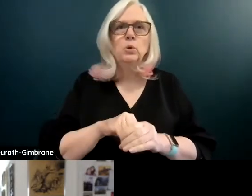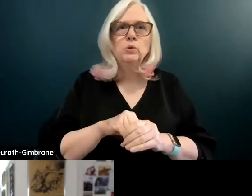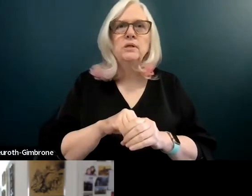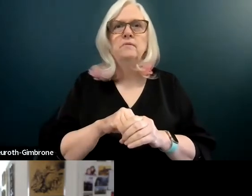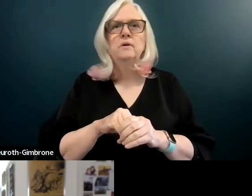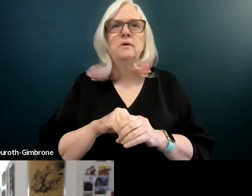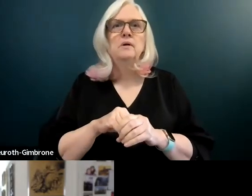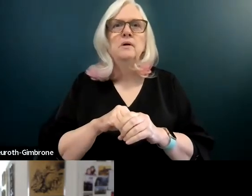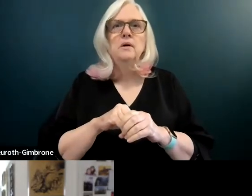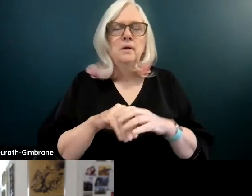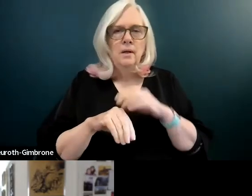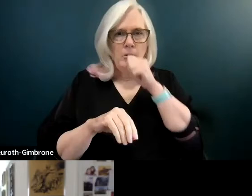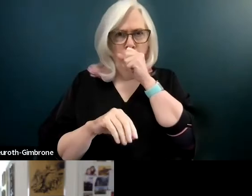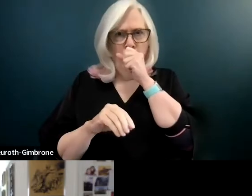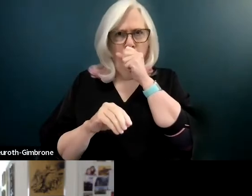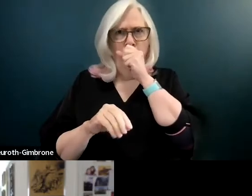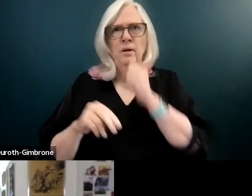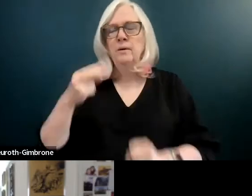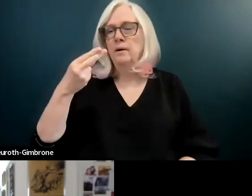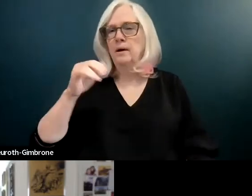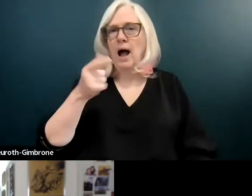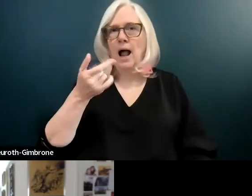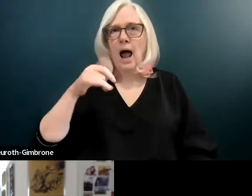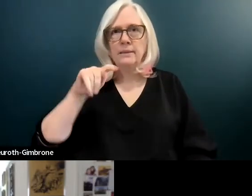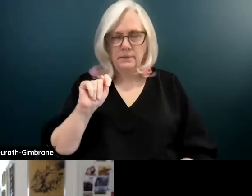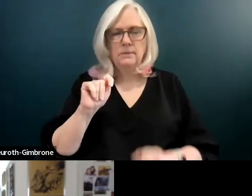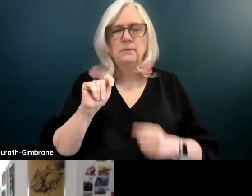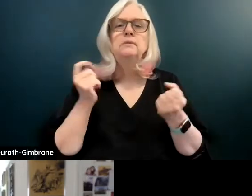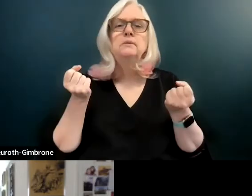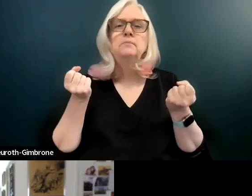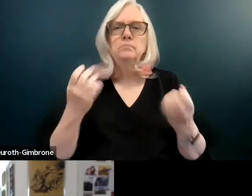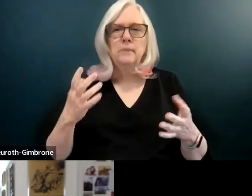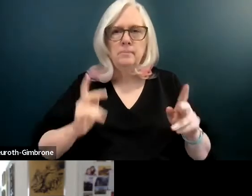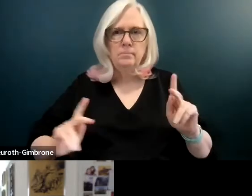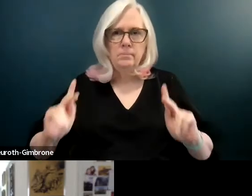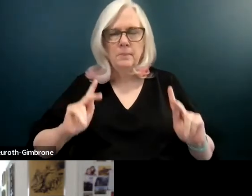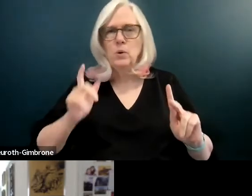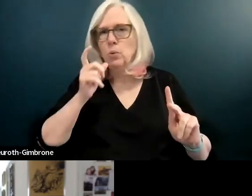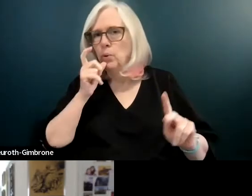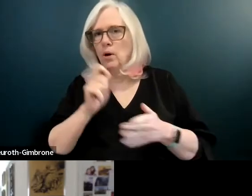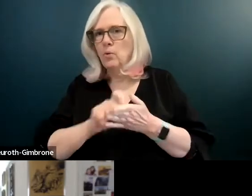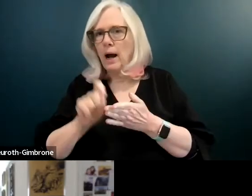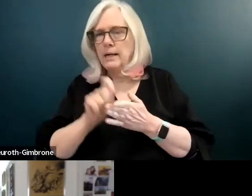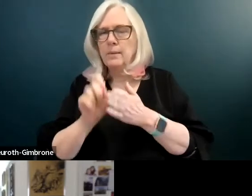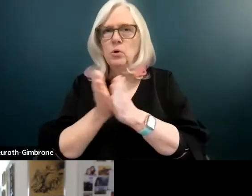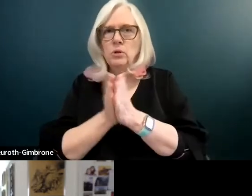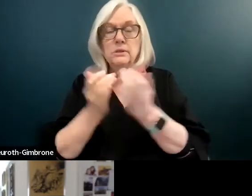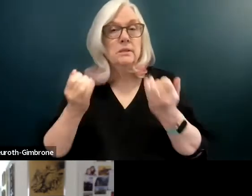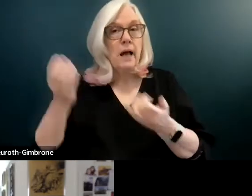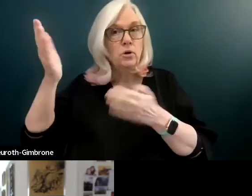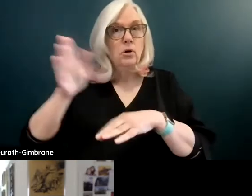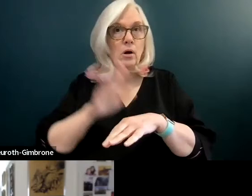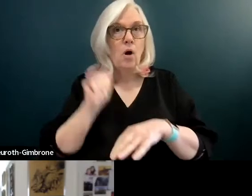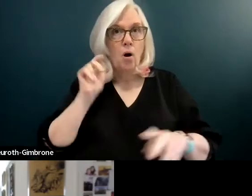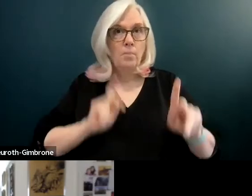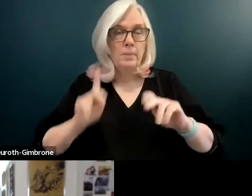disability, highlighting authors who are writing books. Now that you can bring people in on Zoom, like we're doing today,